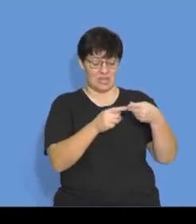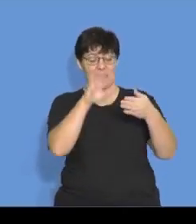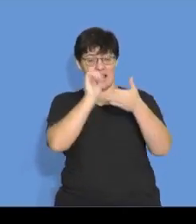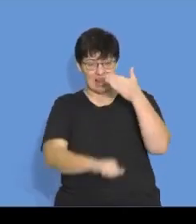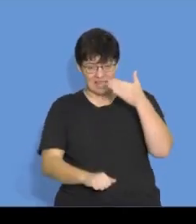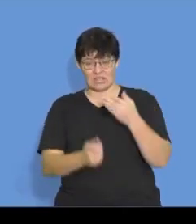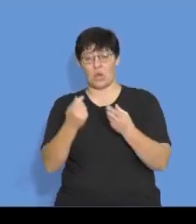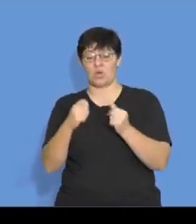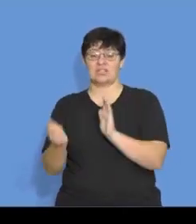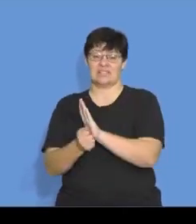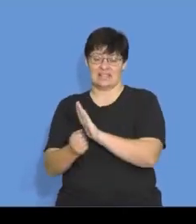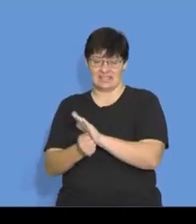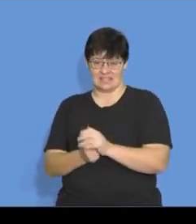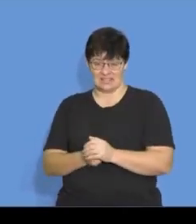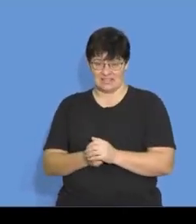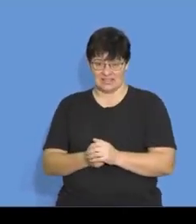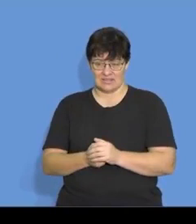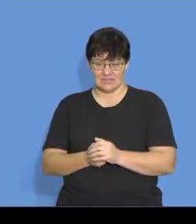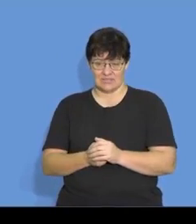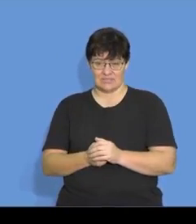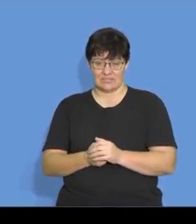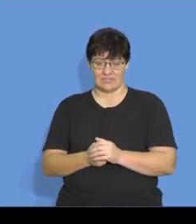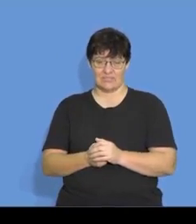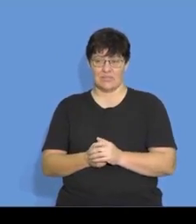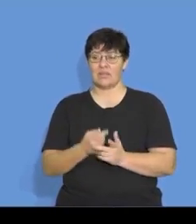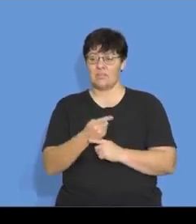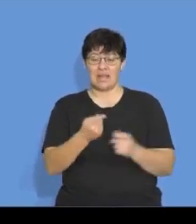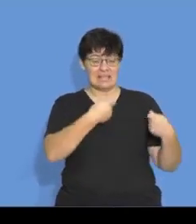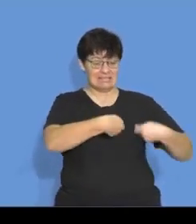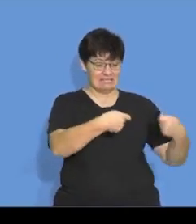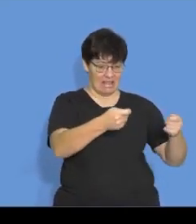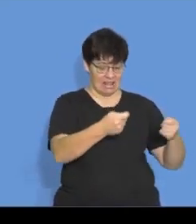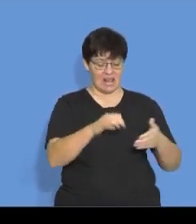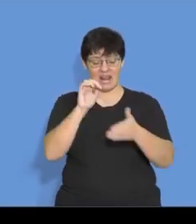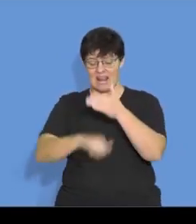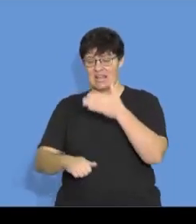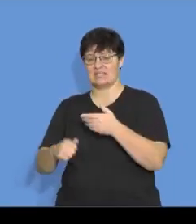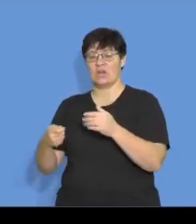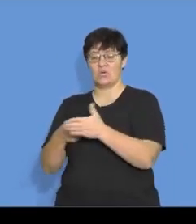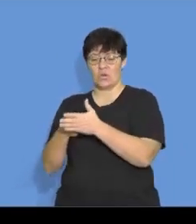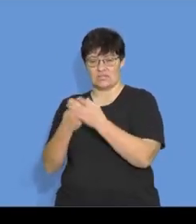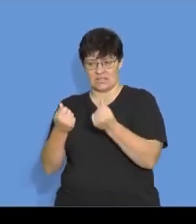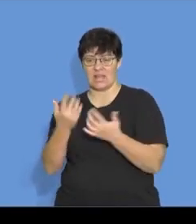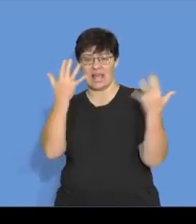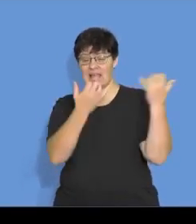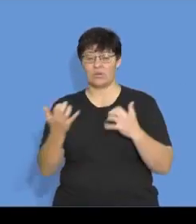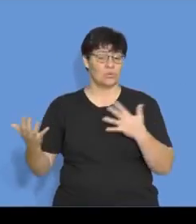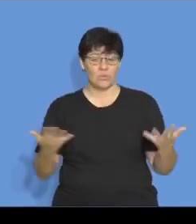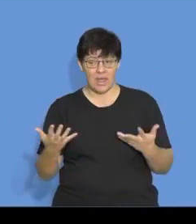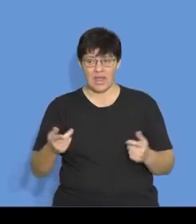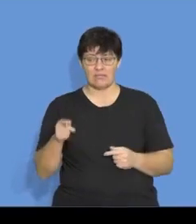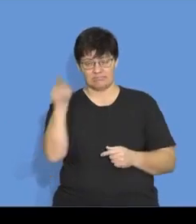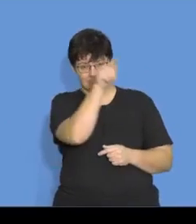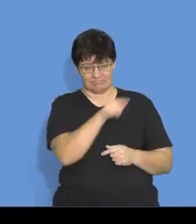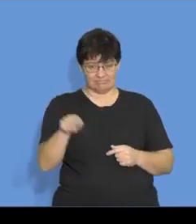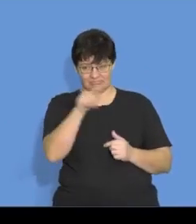sales. Now remember, this figure is calculated. Where is it calculated? It is calculated here.